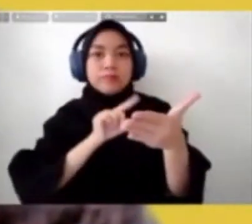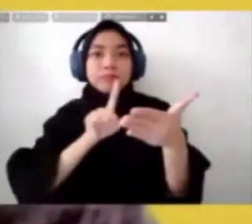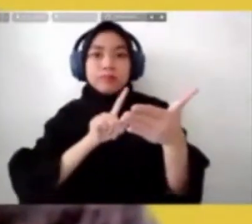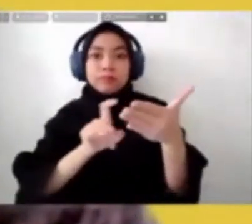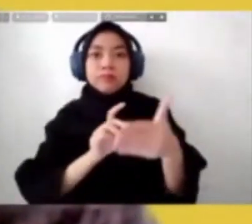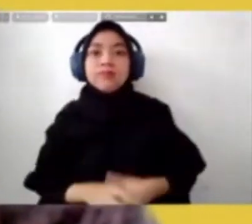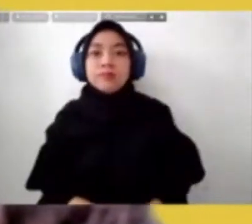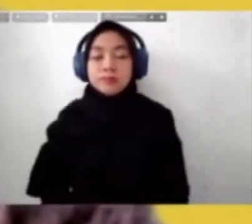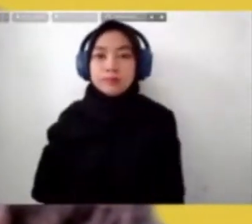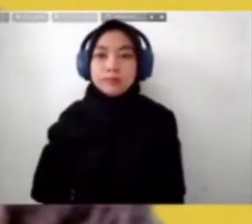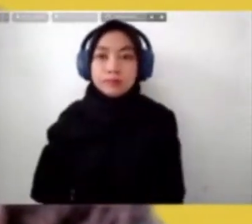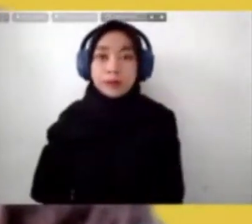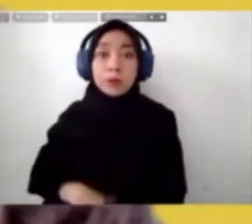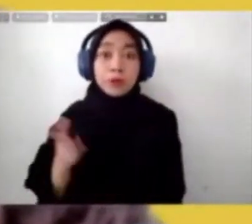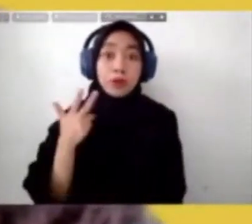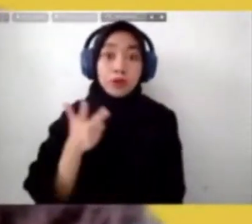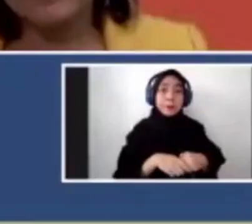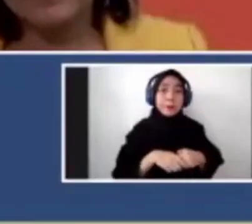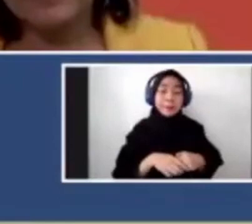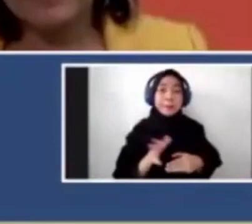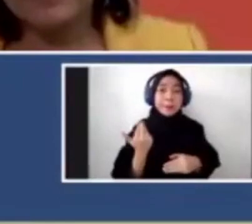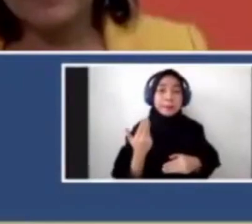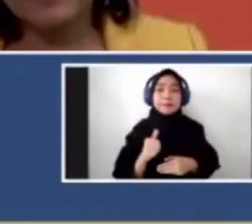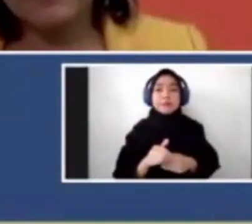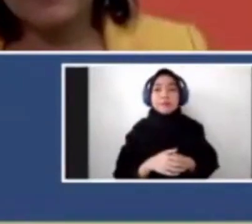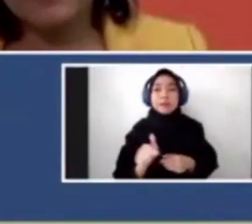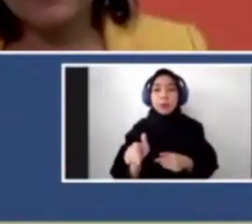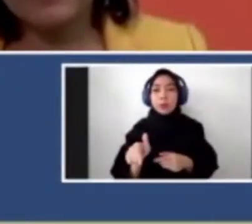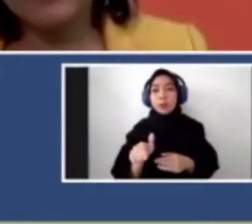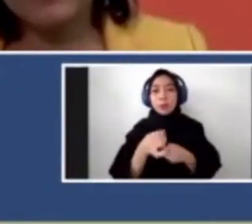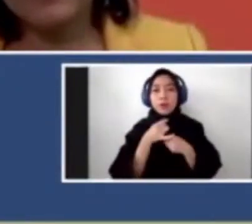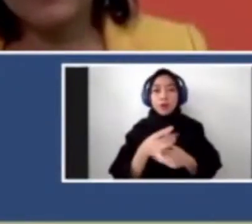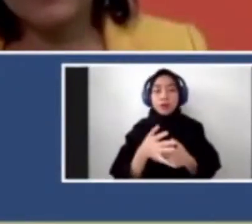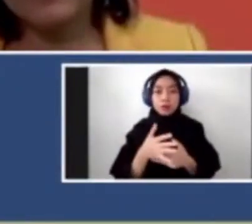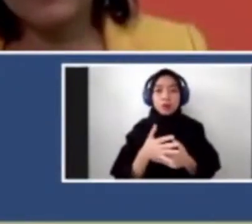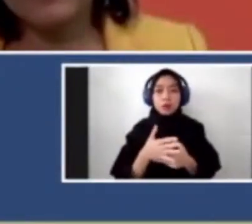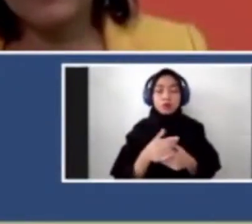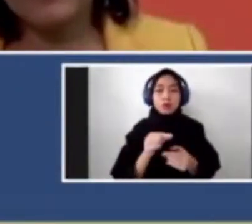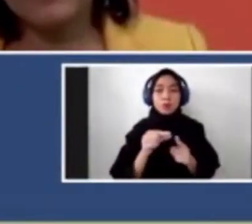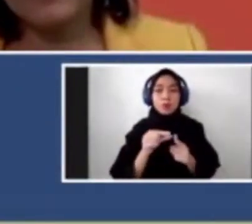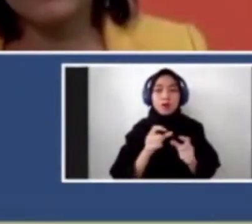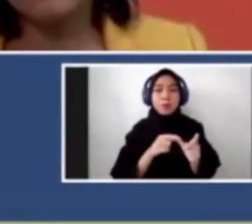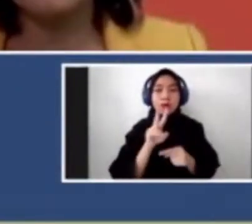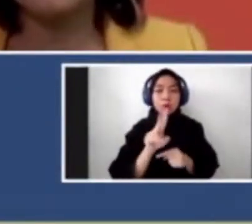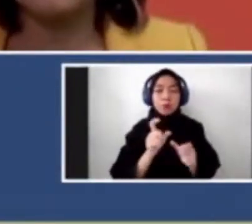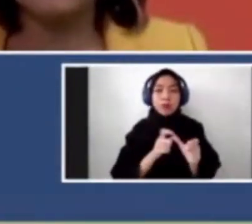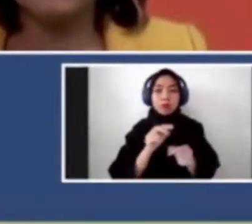video, Dr. Zarza is a professor for the undergraduate and graduate programs at the Faculty of Architecture and